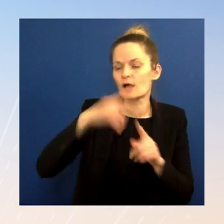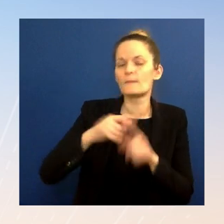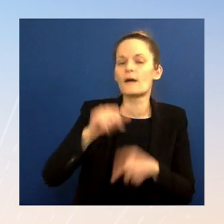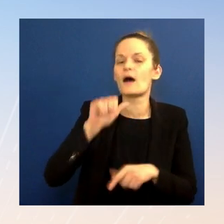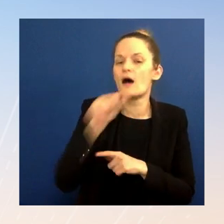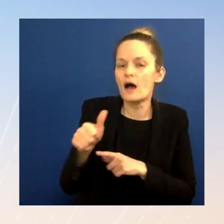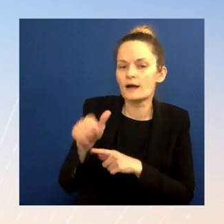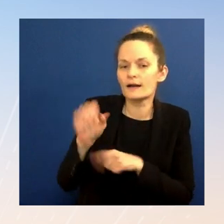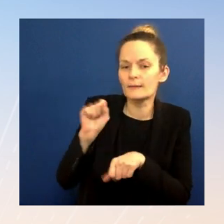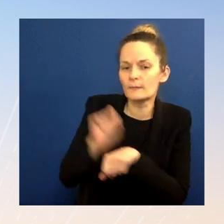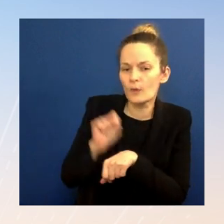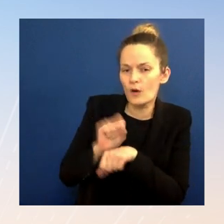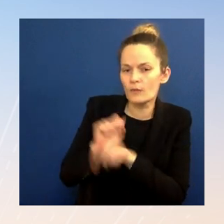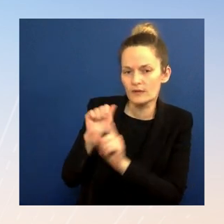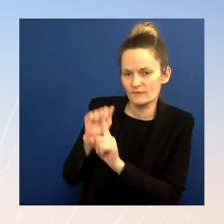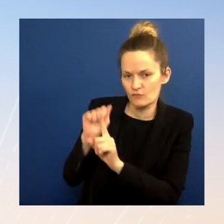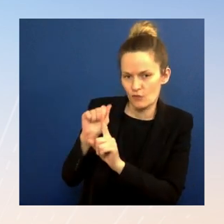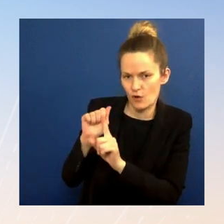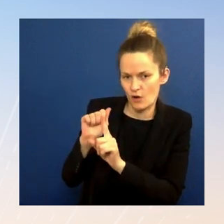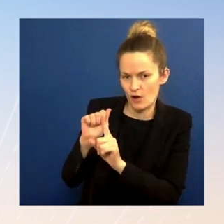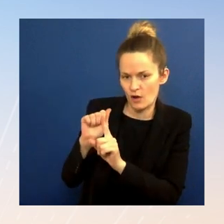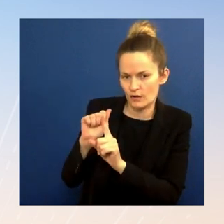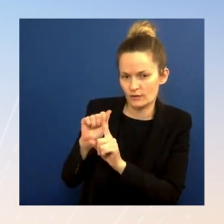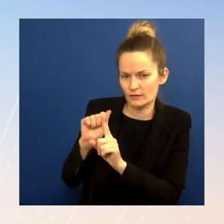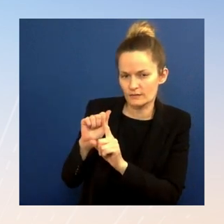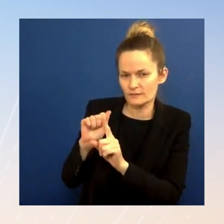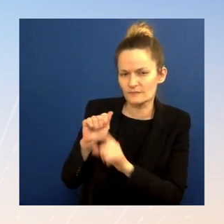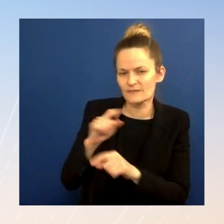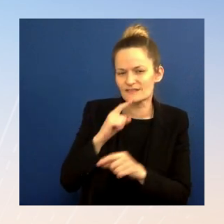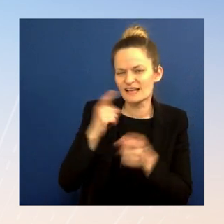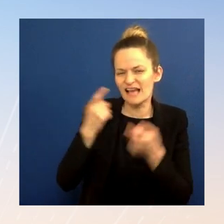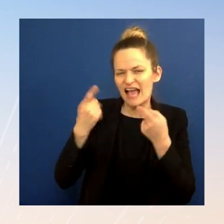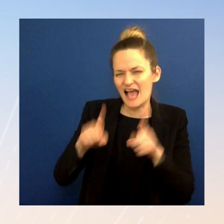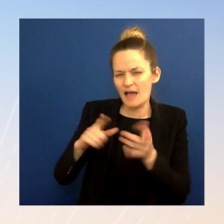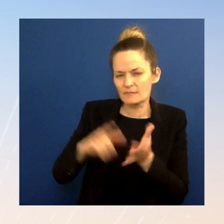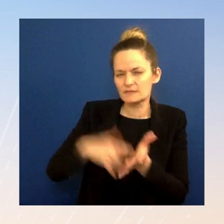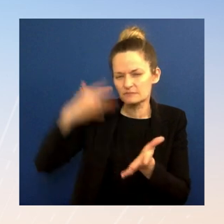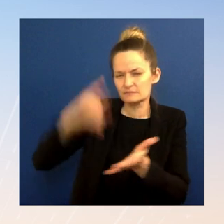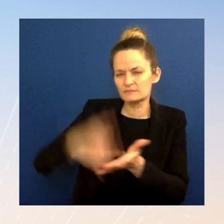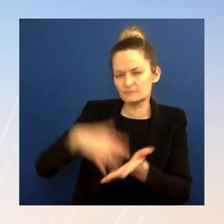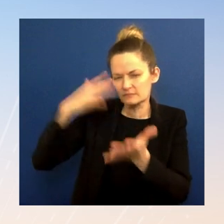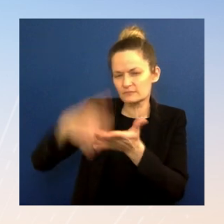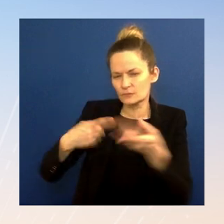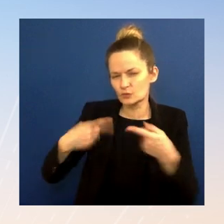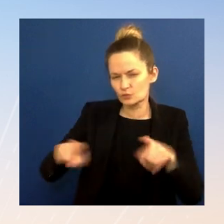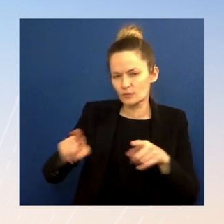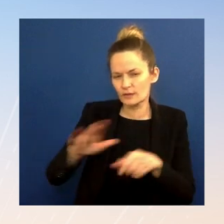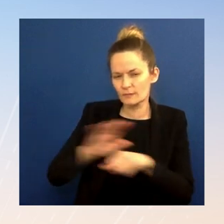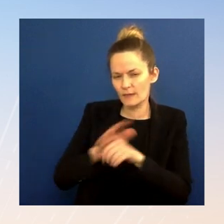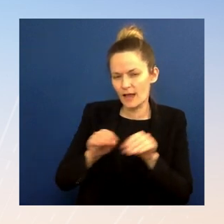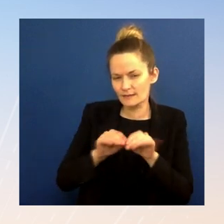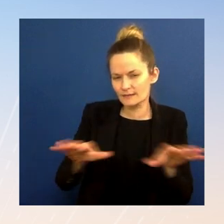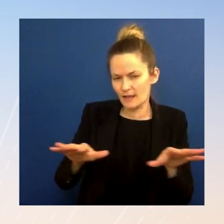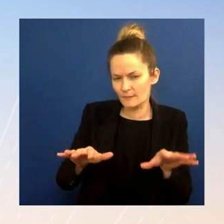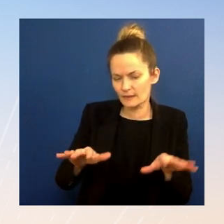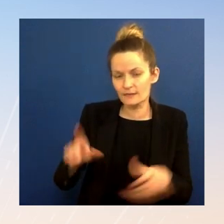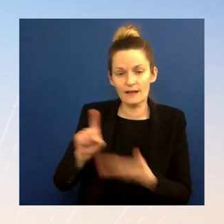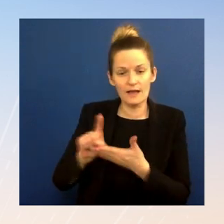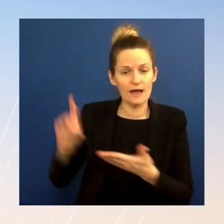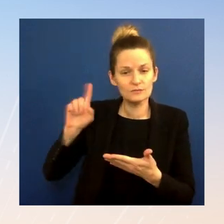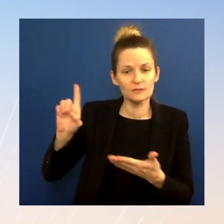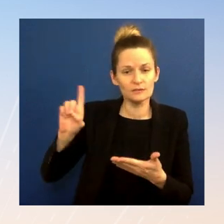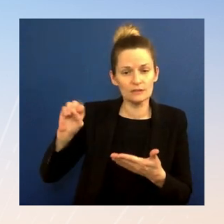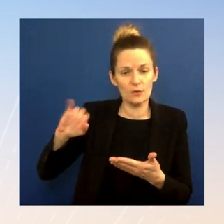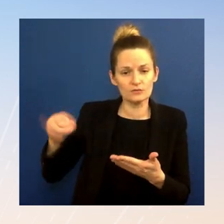ensuring that we're taking steps toward that. Last week, the Department of Justice announced a new chief pandemic prosecutor, and we're